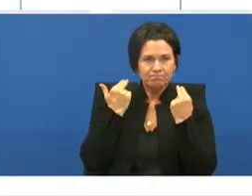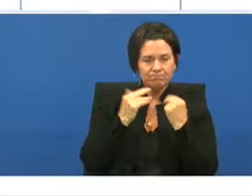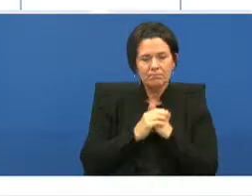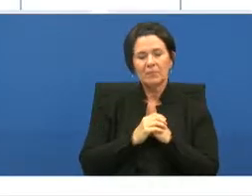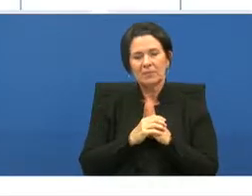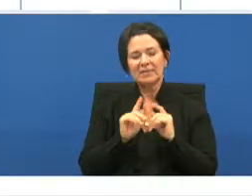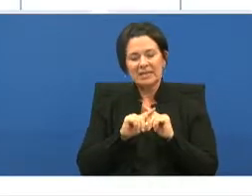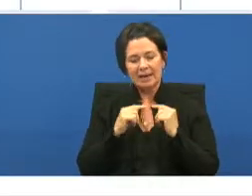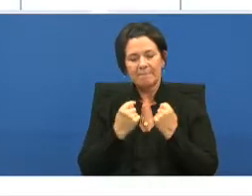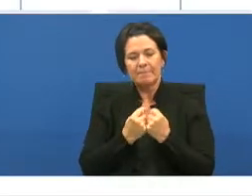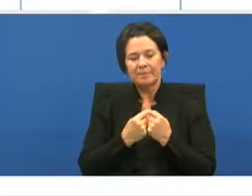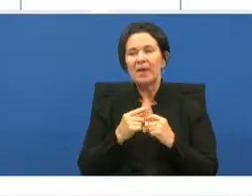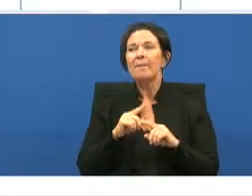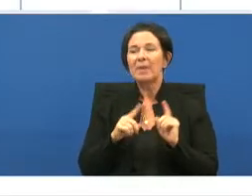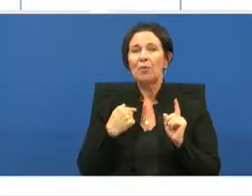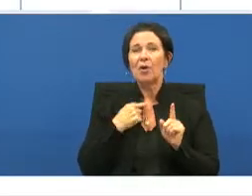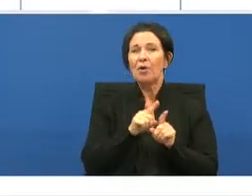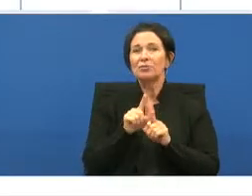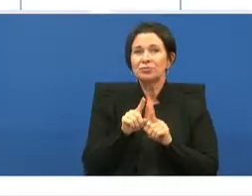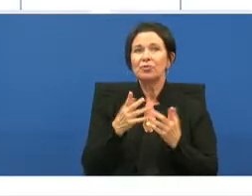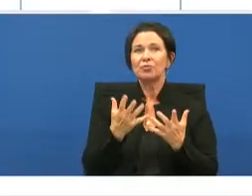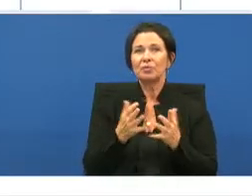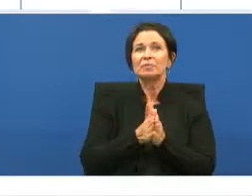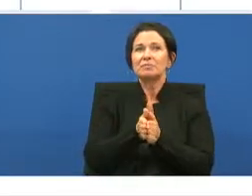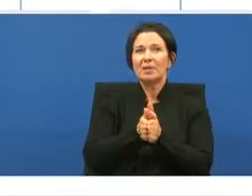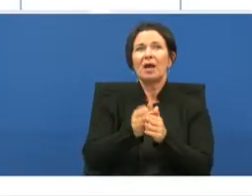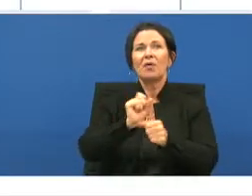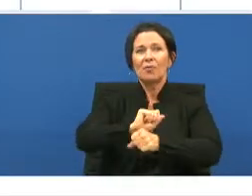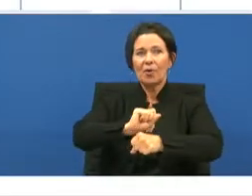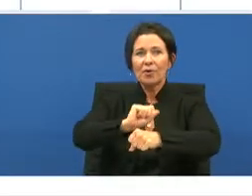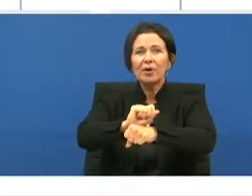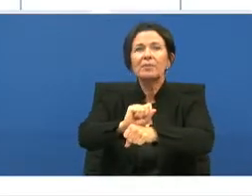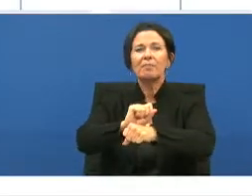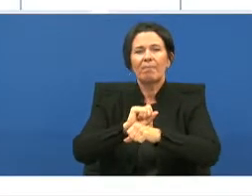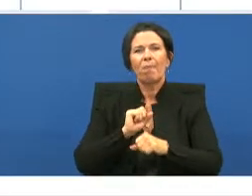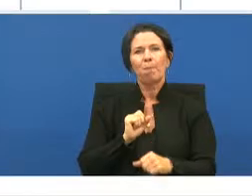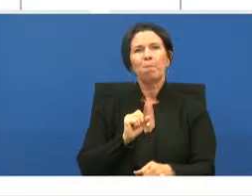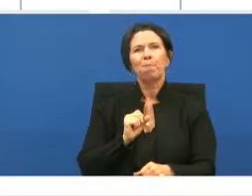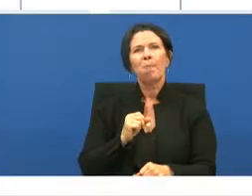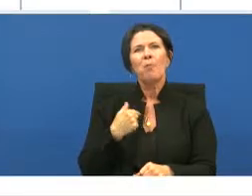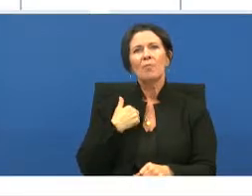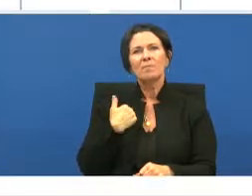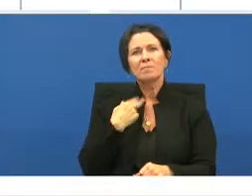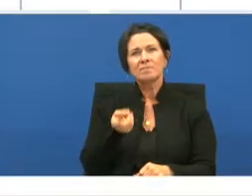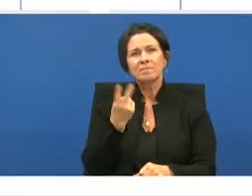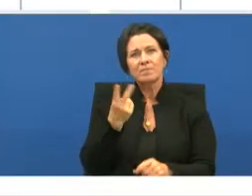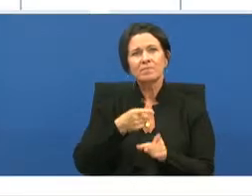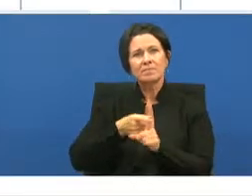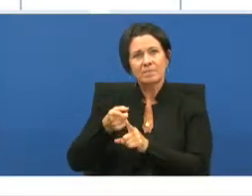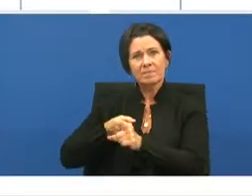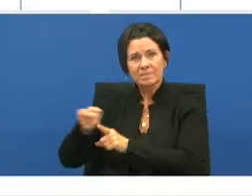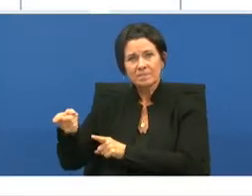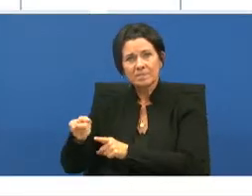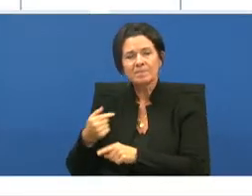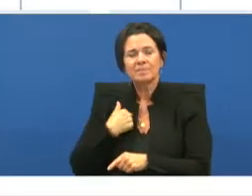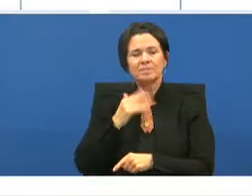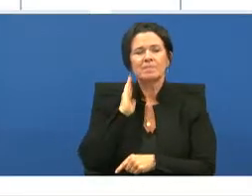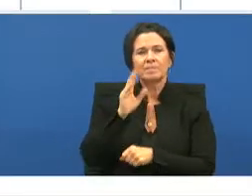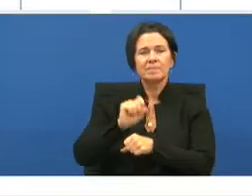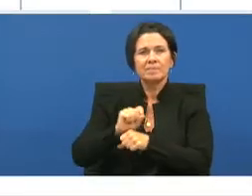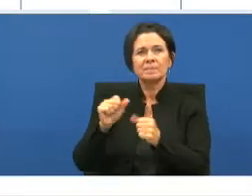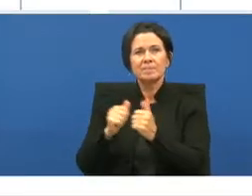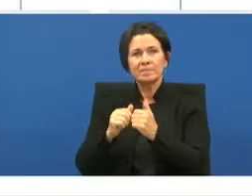portion of our fee and scope that will be subbed out to specialists. And again, we will be working with